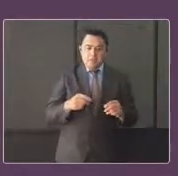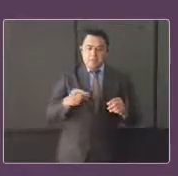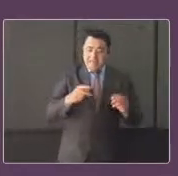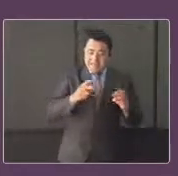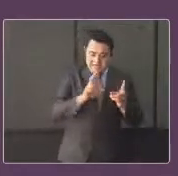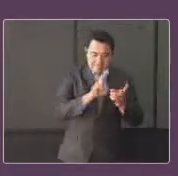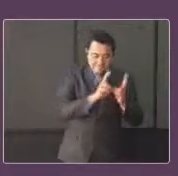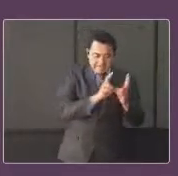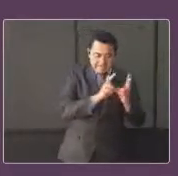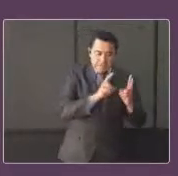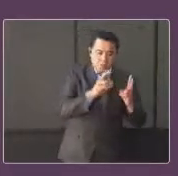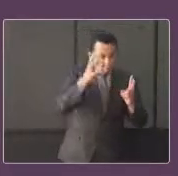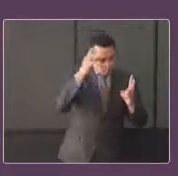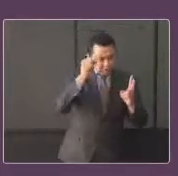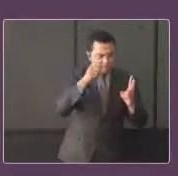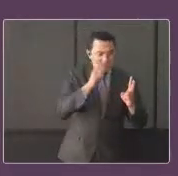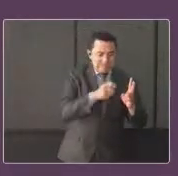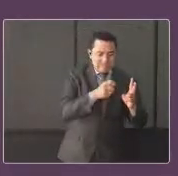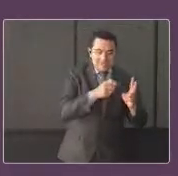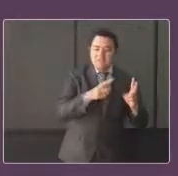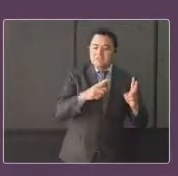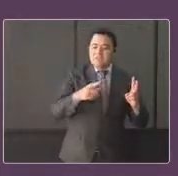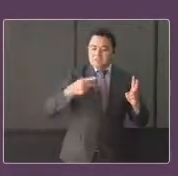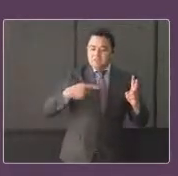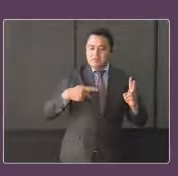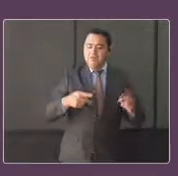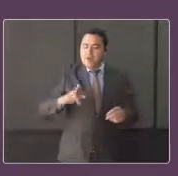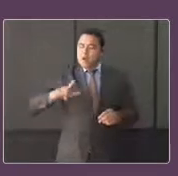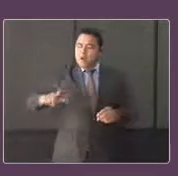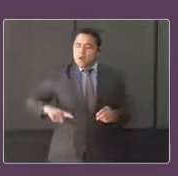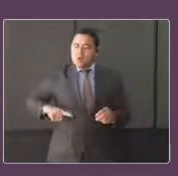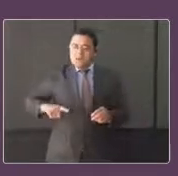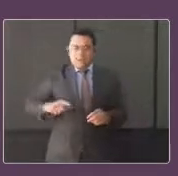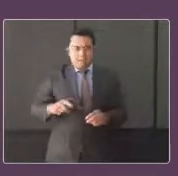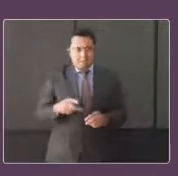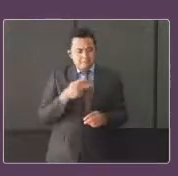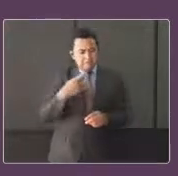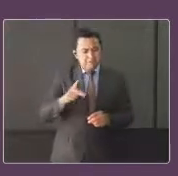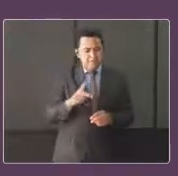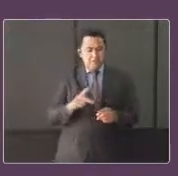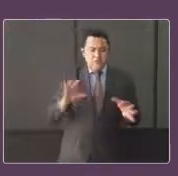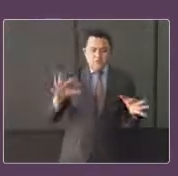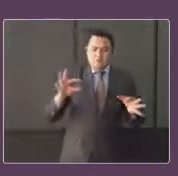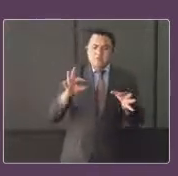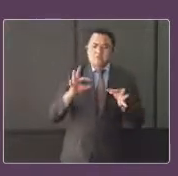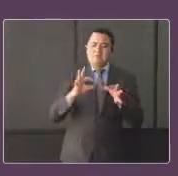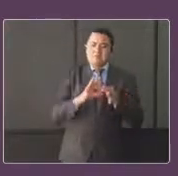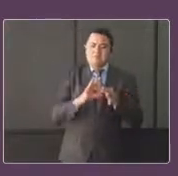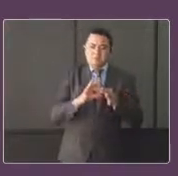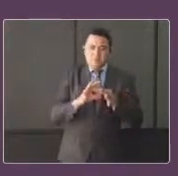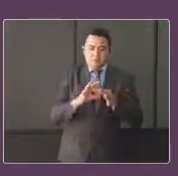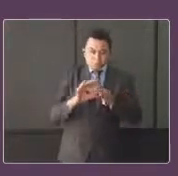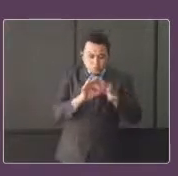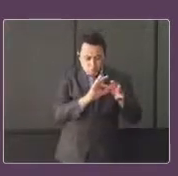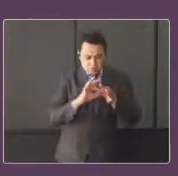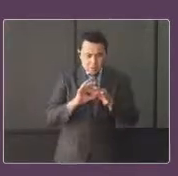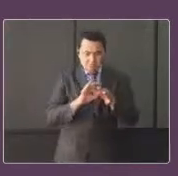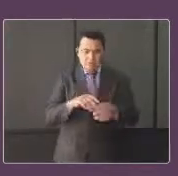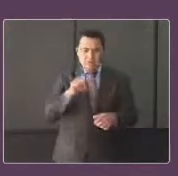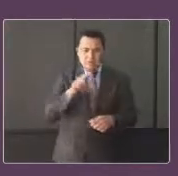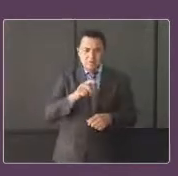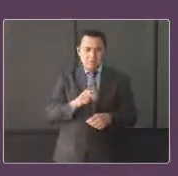the person that has a relationship with the local government, irrespective of their nationality,